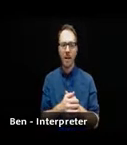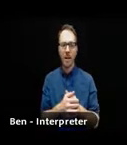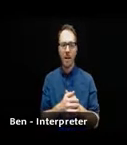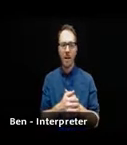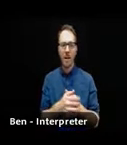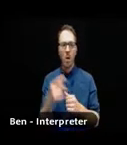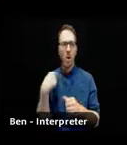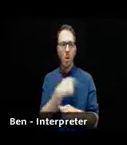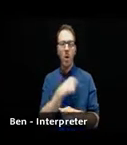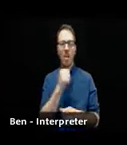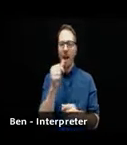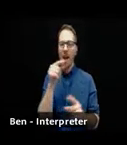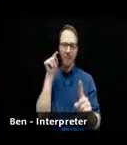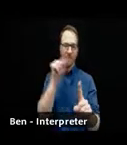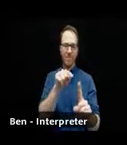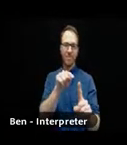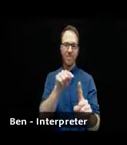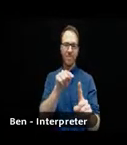about, you know,